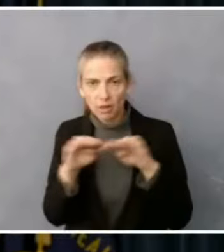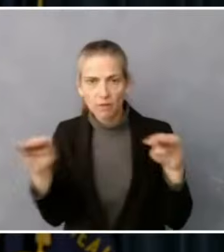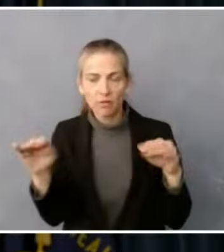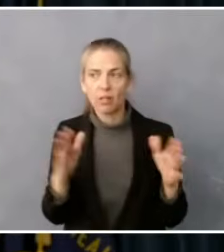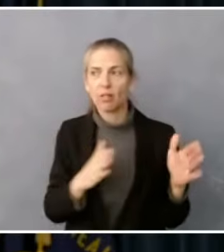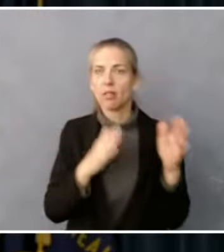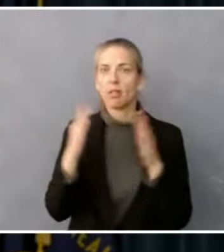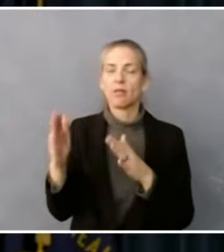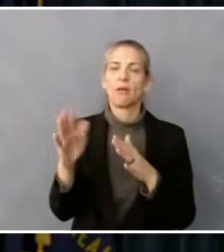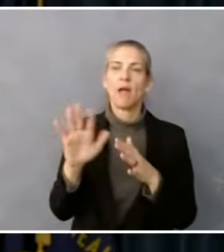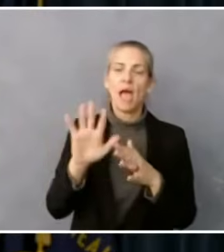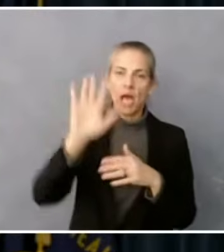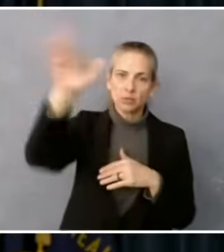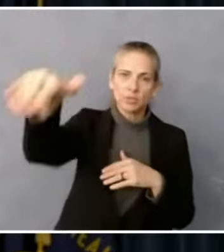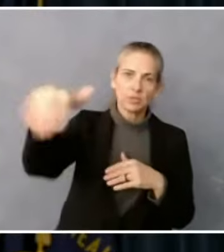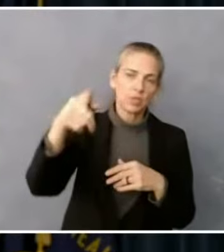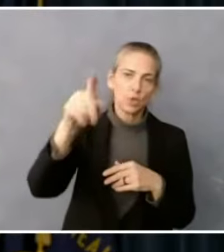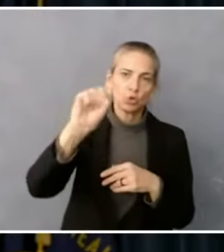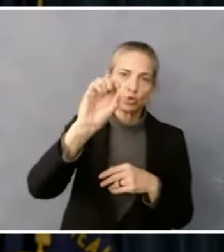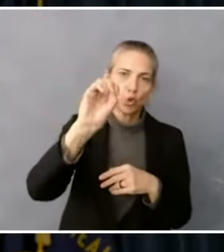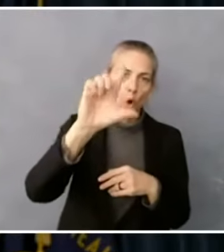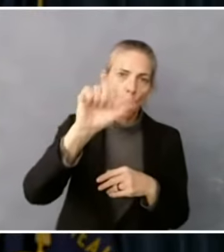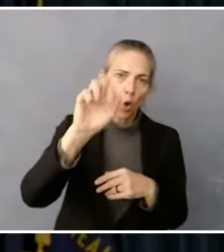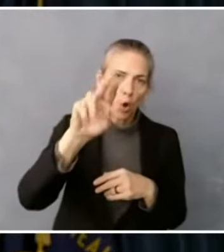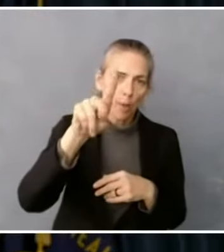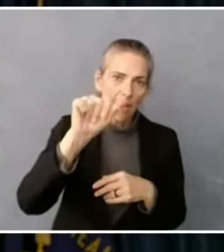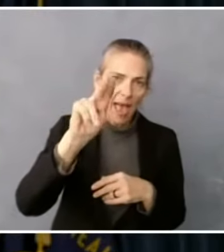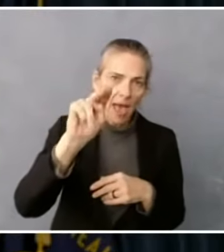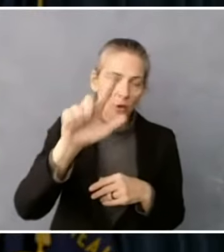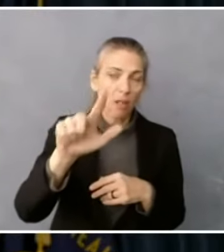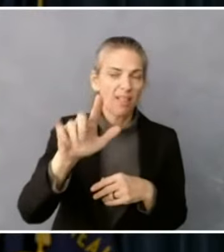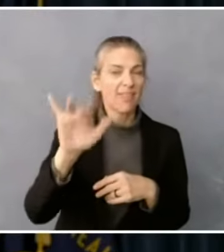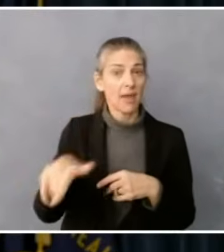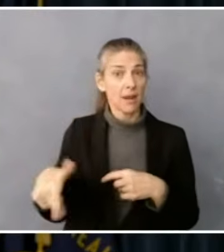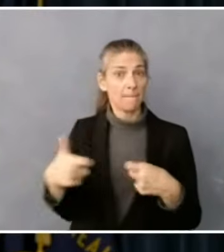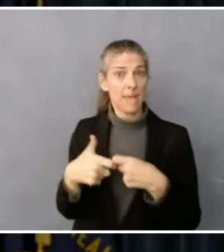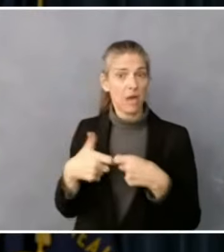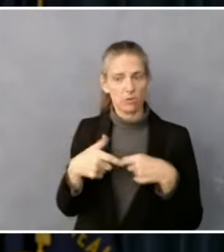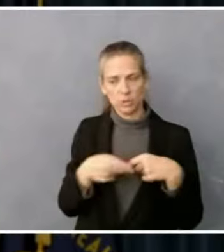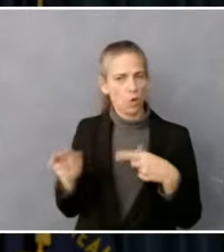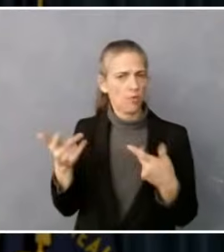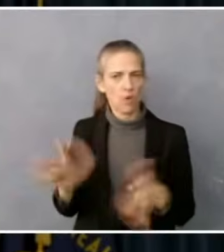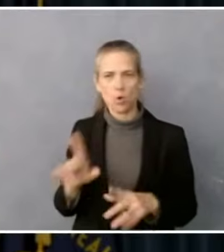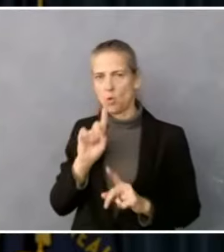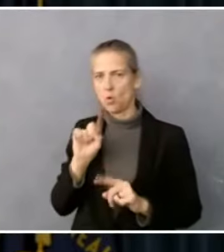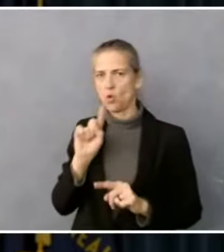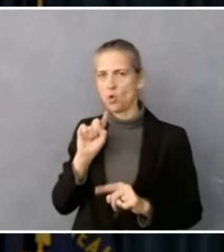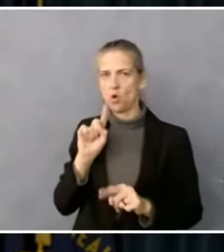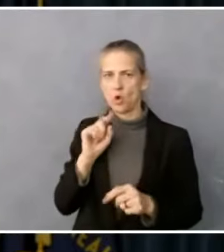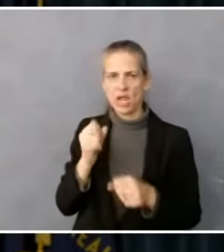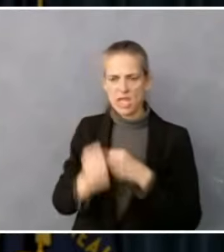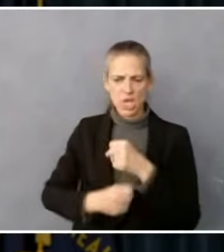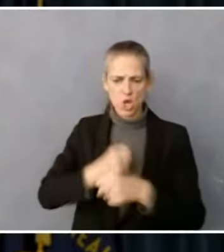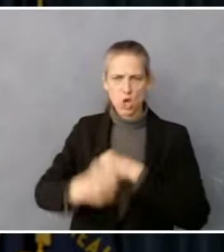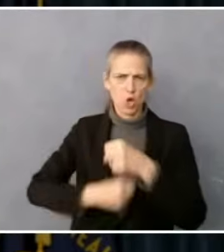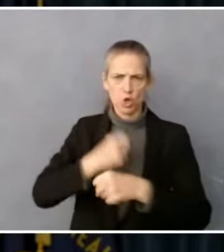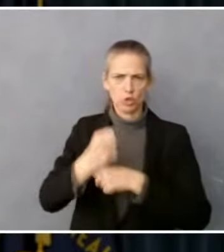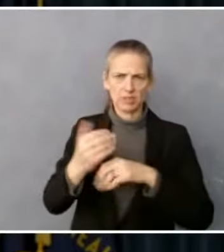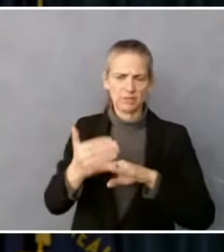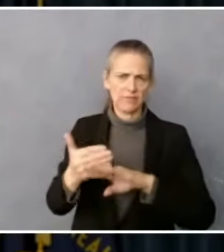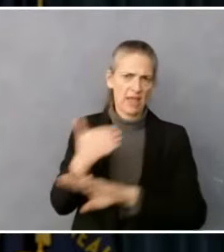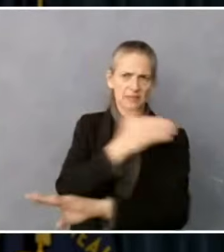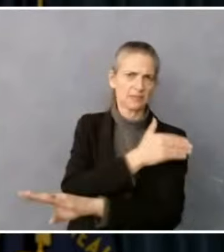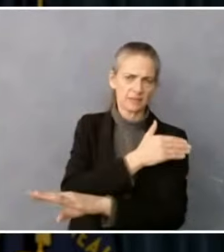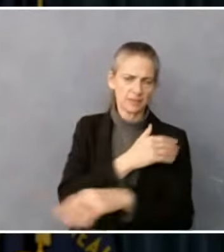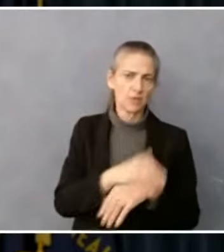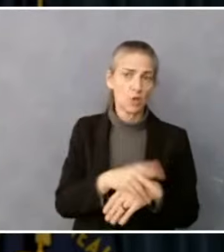in the solar panel field. These batteries are already being ordered years in advance, and Ford knows how to make things. So I